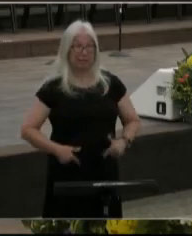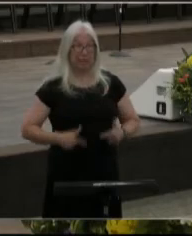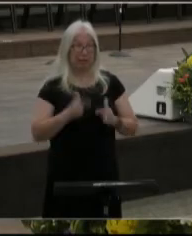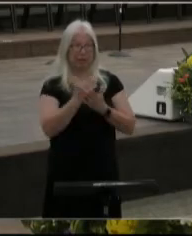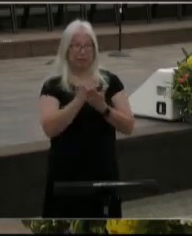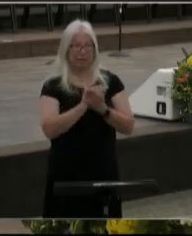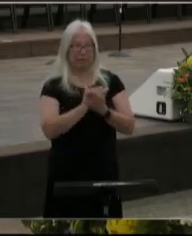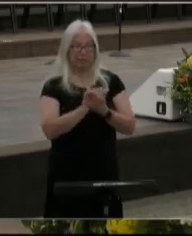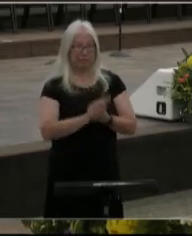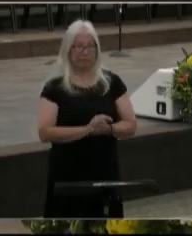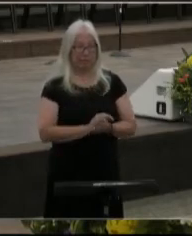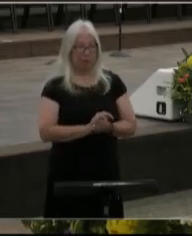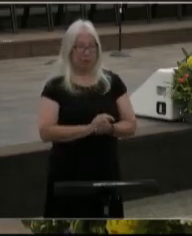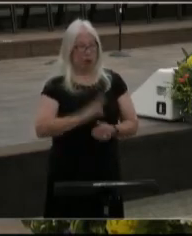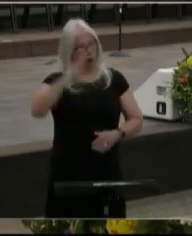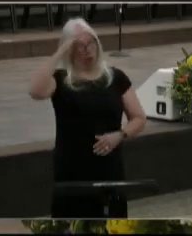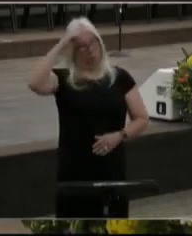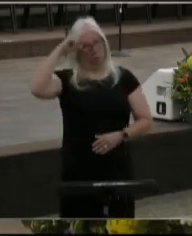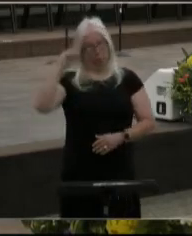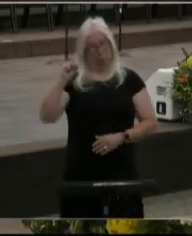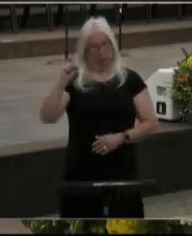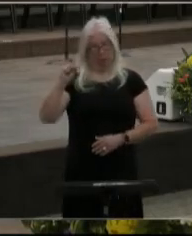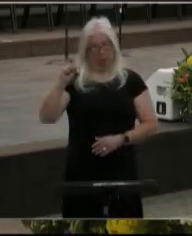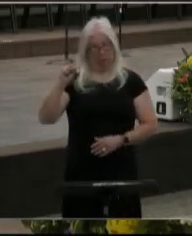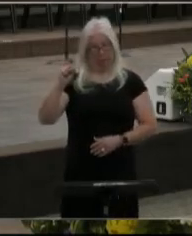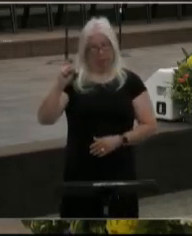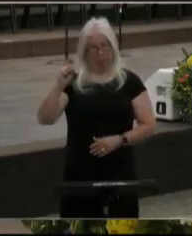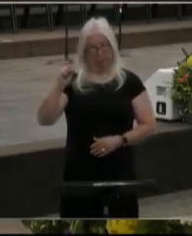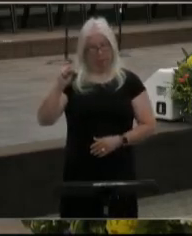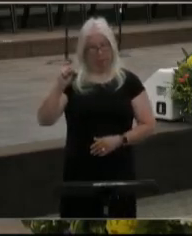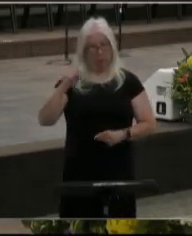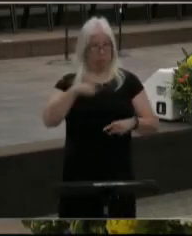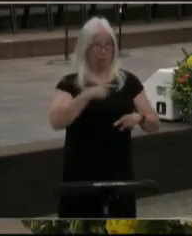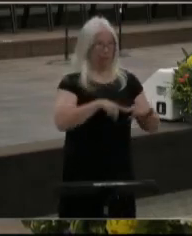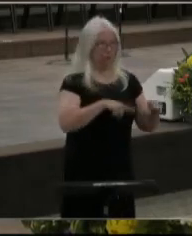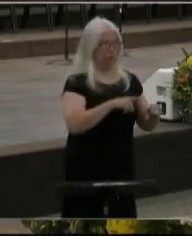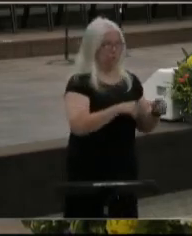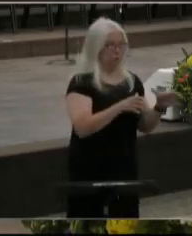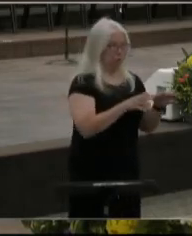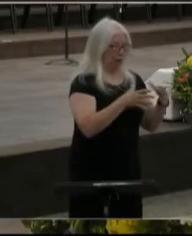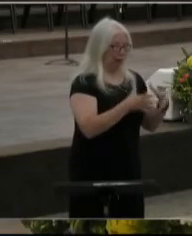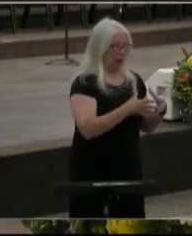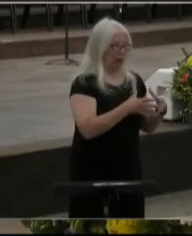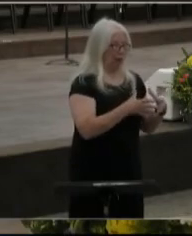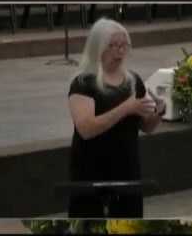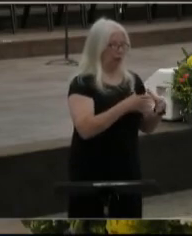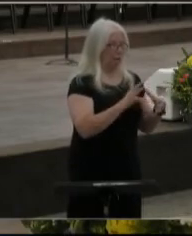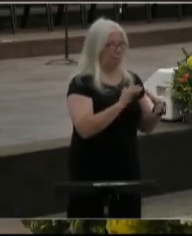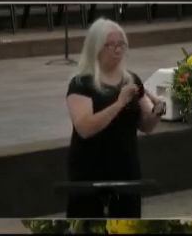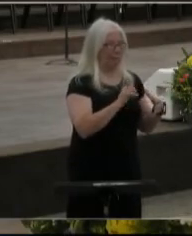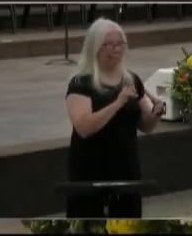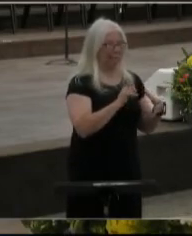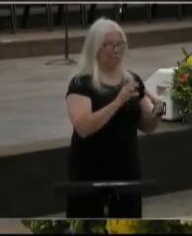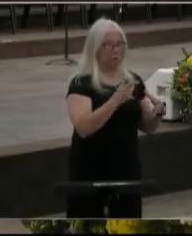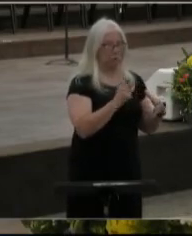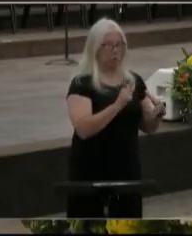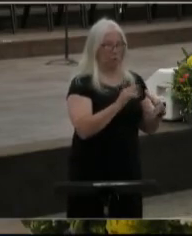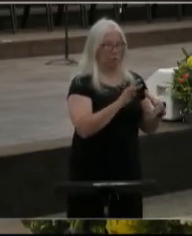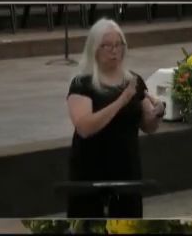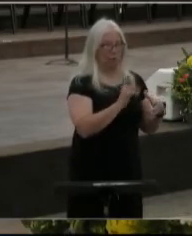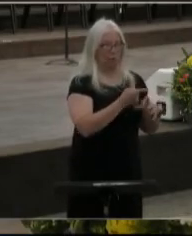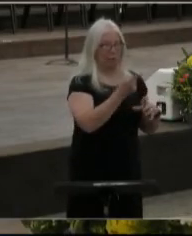lesson. He's like, boys, because we came from a little area, if you know Maxey's, Georgia, up the road about 45